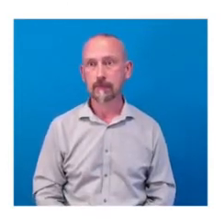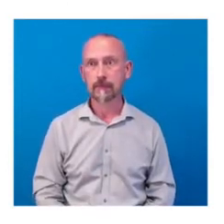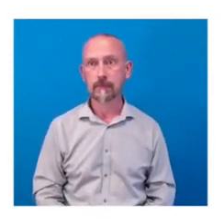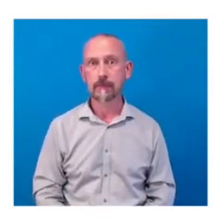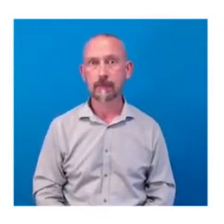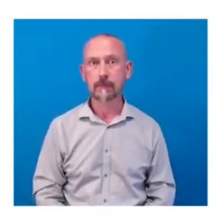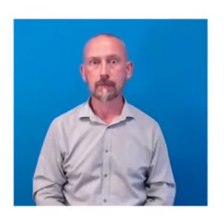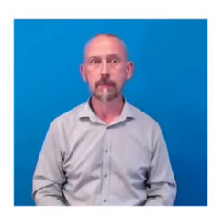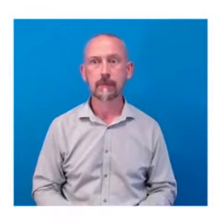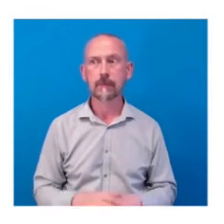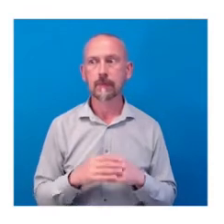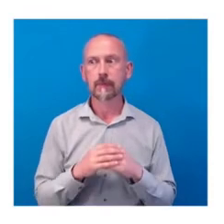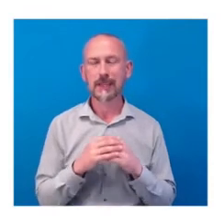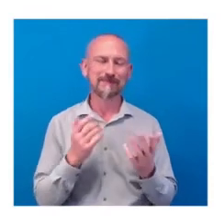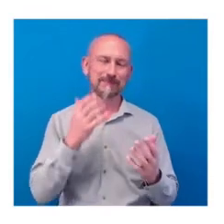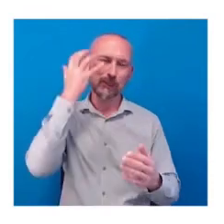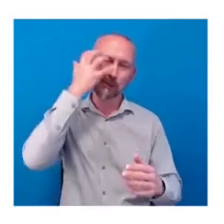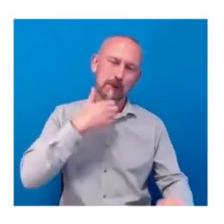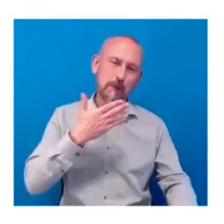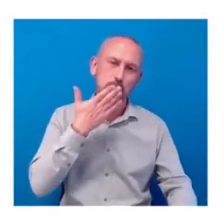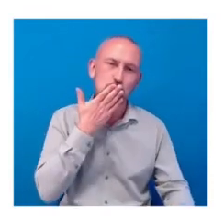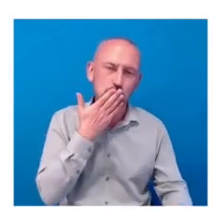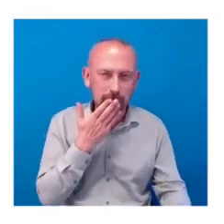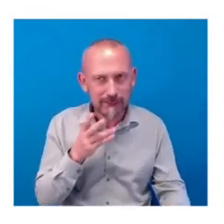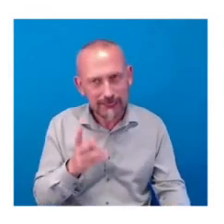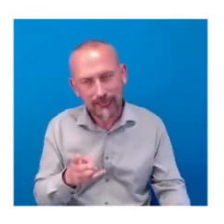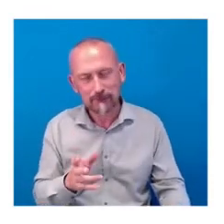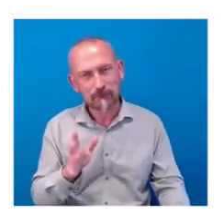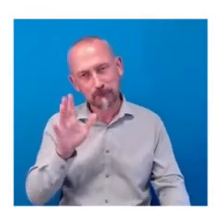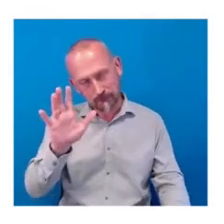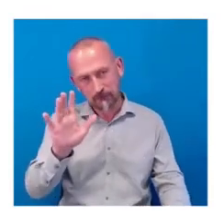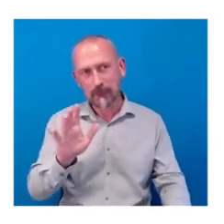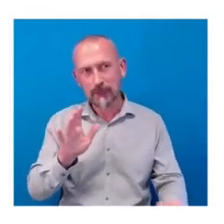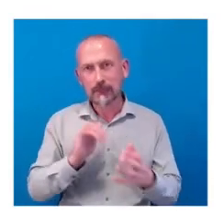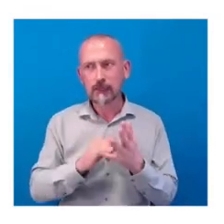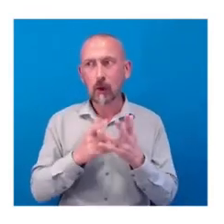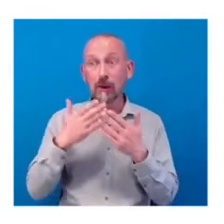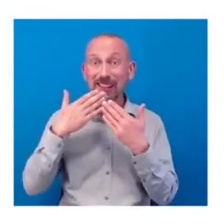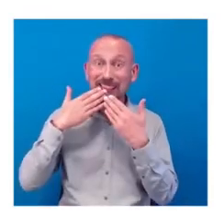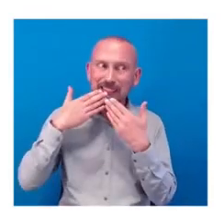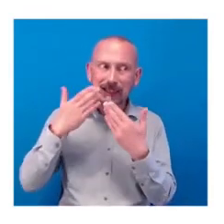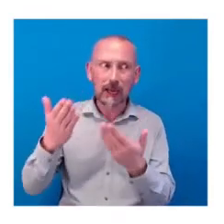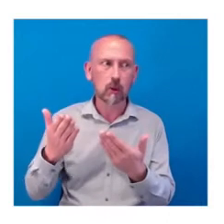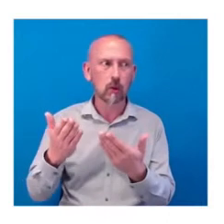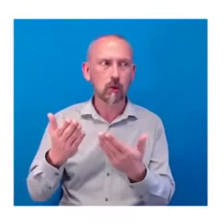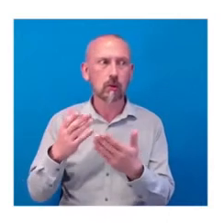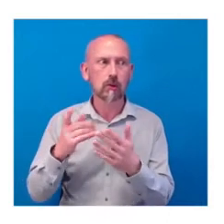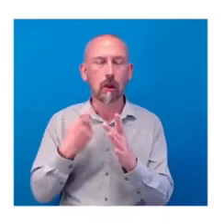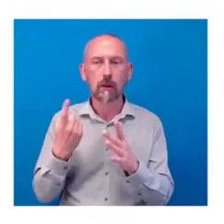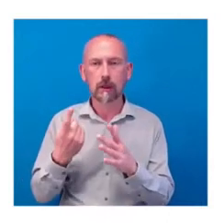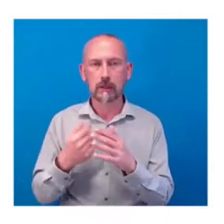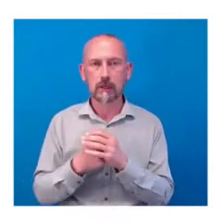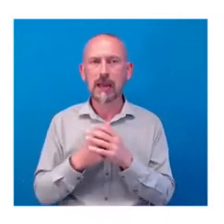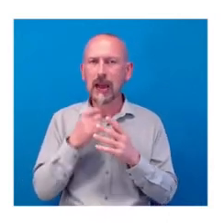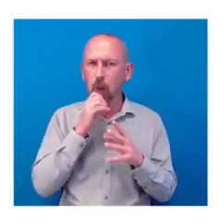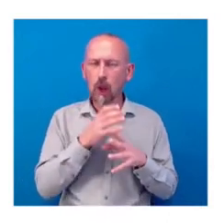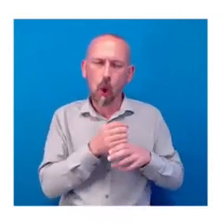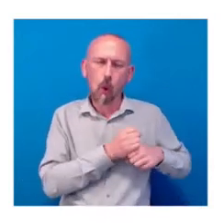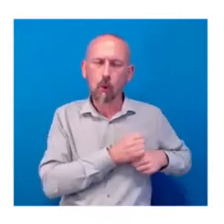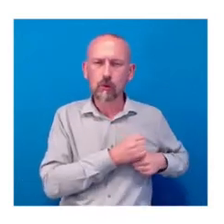I'm on mute. Sorry. Thank you, Jonathan. I think that was really, really helpful, but I am going to reserve my questions because I've just been reminded